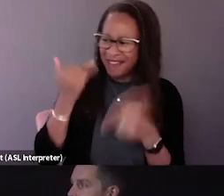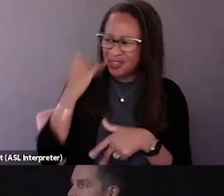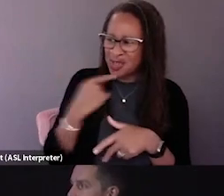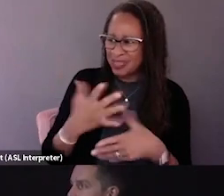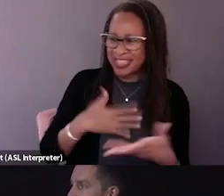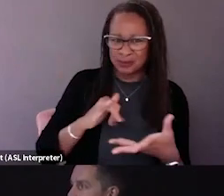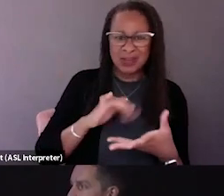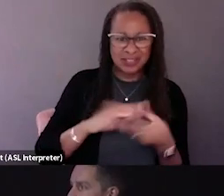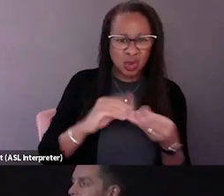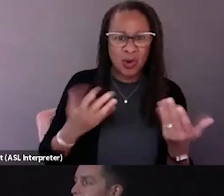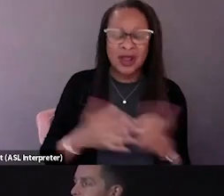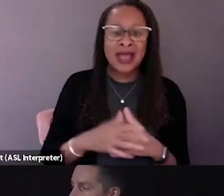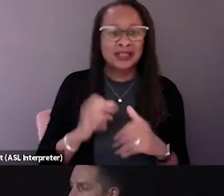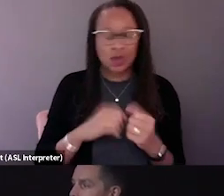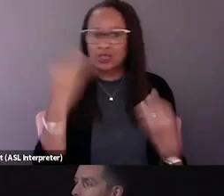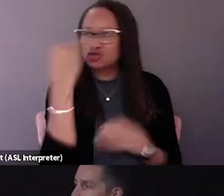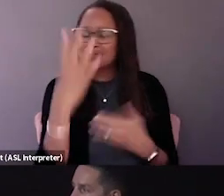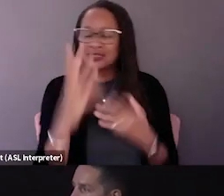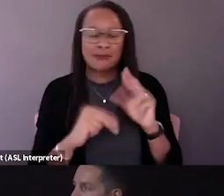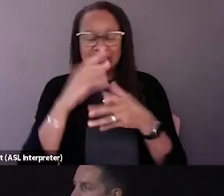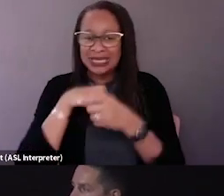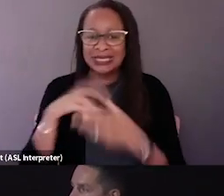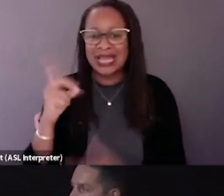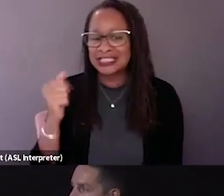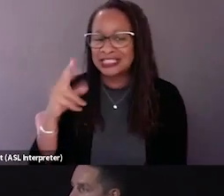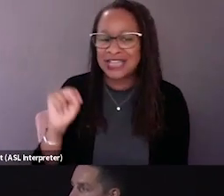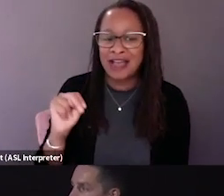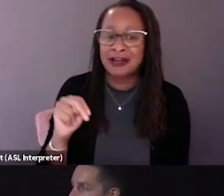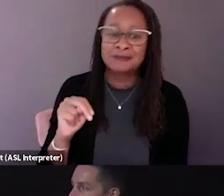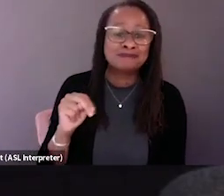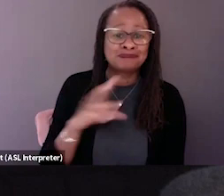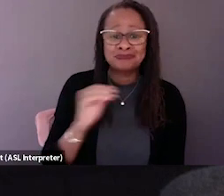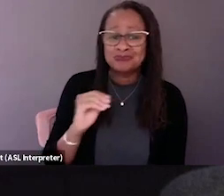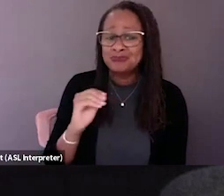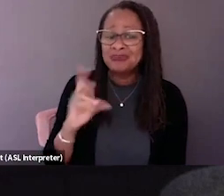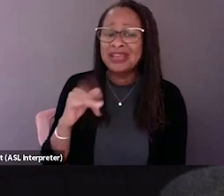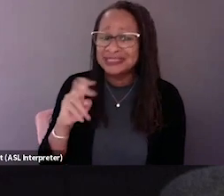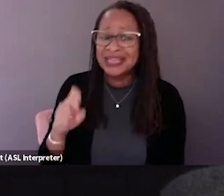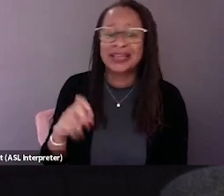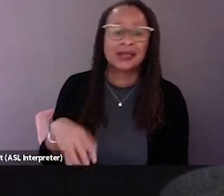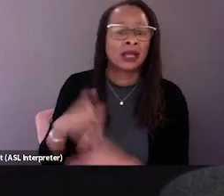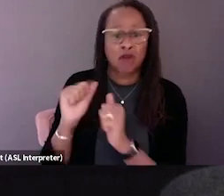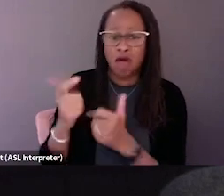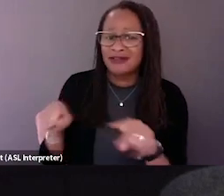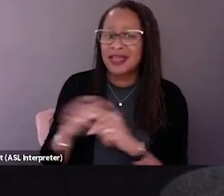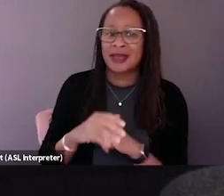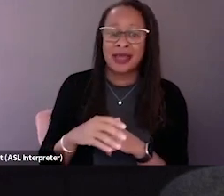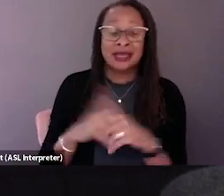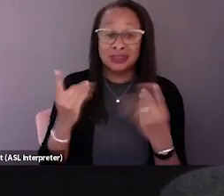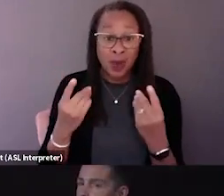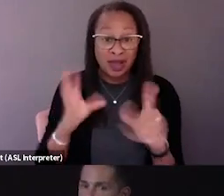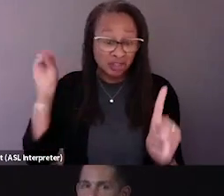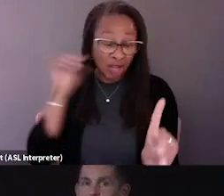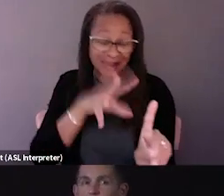So the absurdity was built in. Darren and and company just managed to shine the light on it and present it for what it